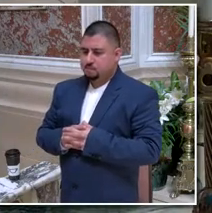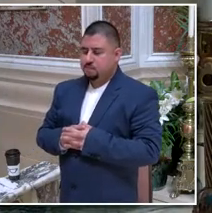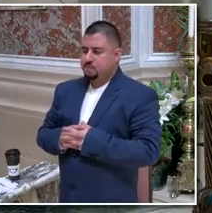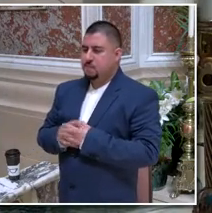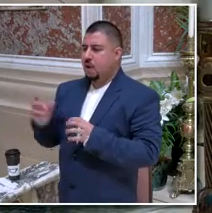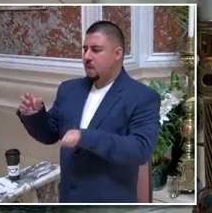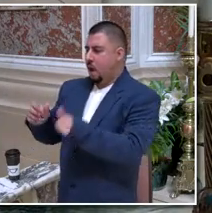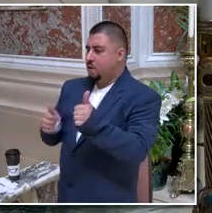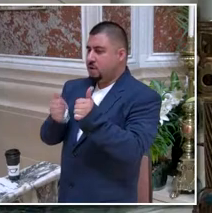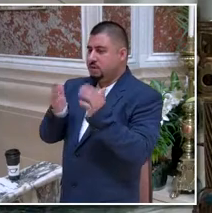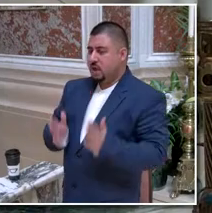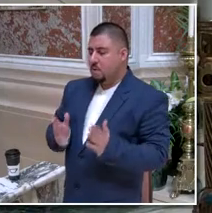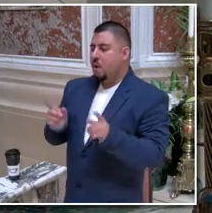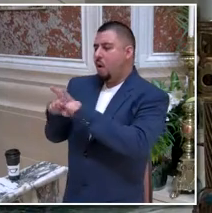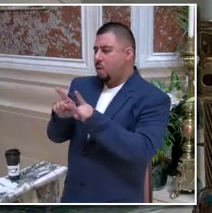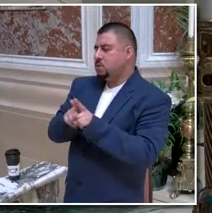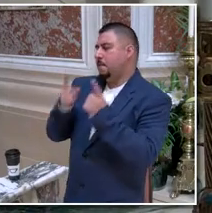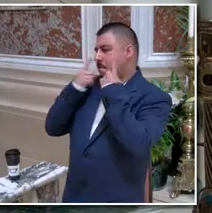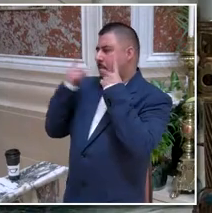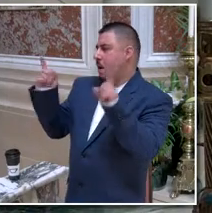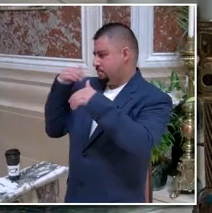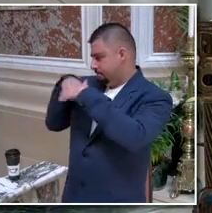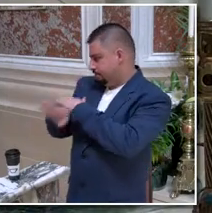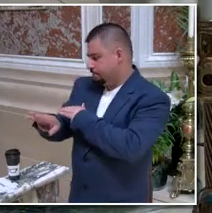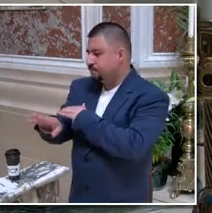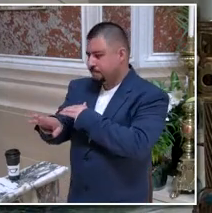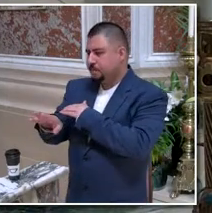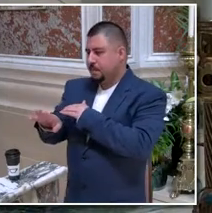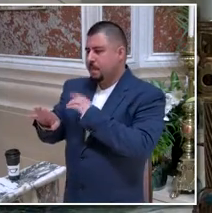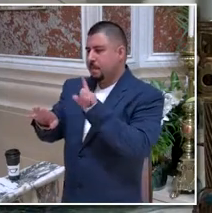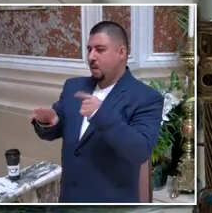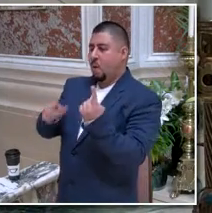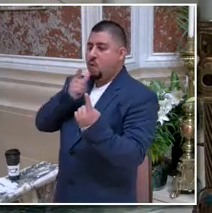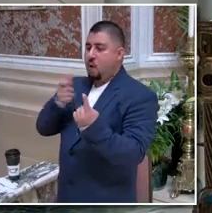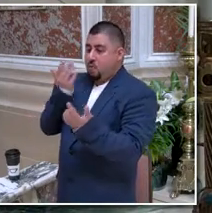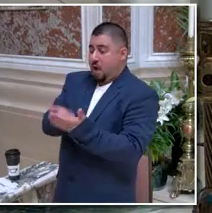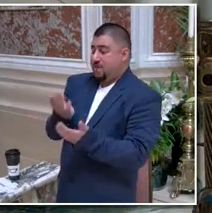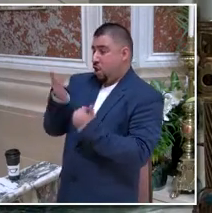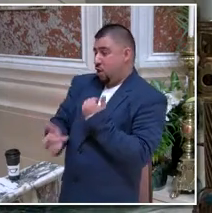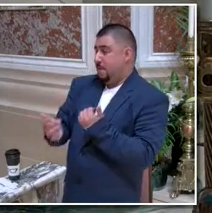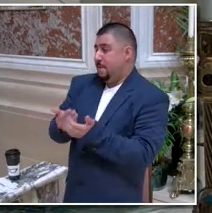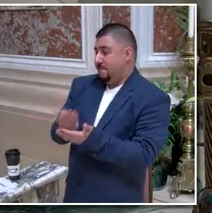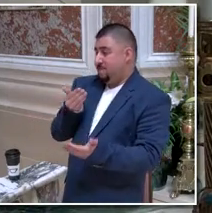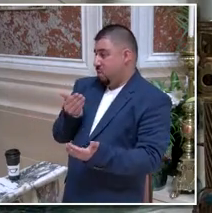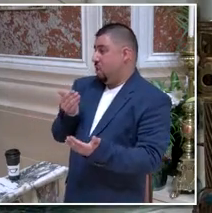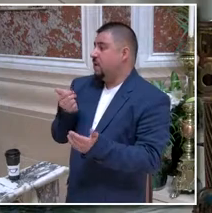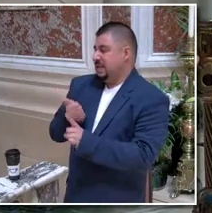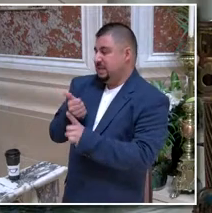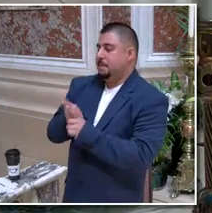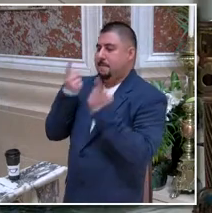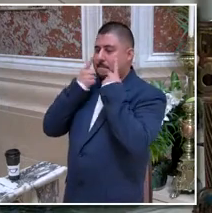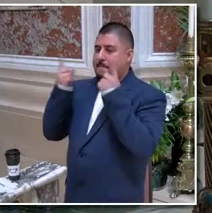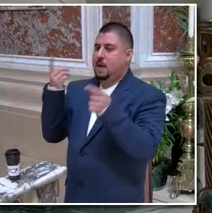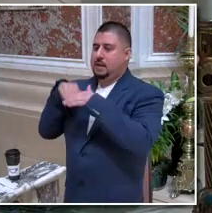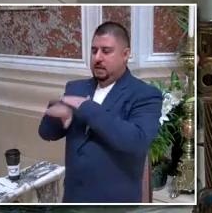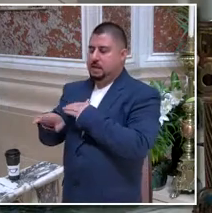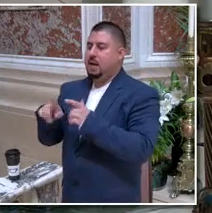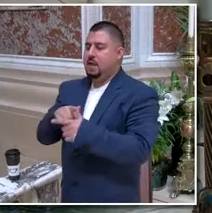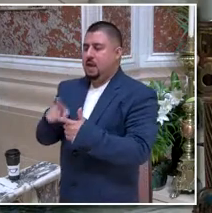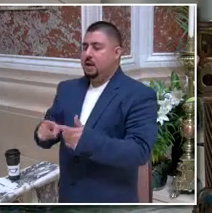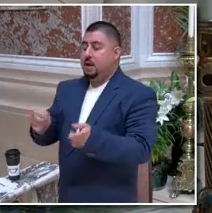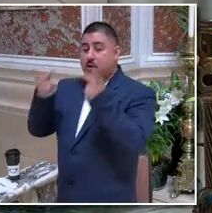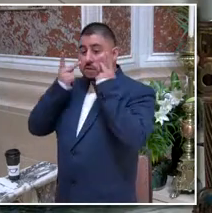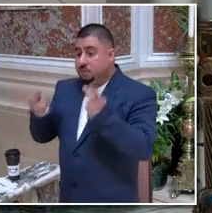Then the other disciple also went in, the one who had arrived at the tomb first, and he